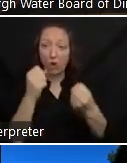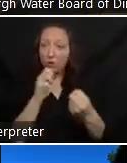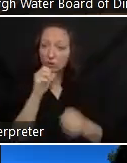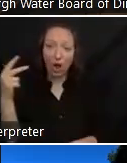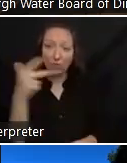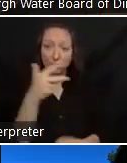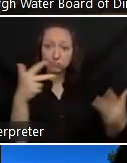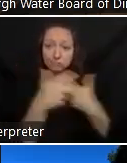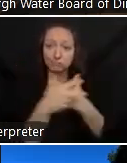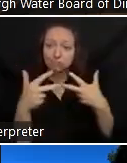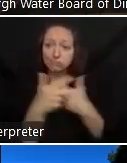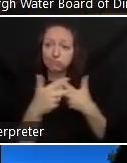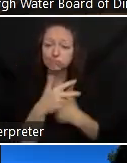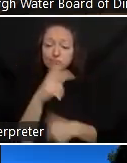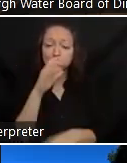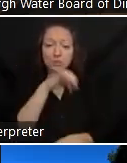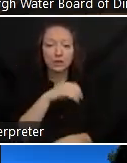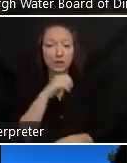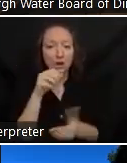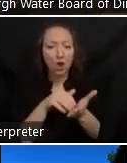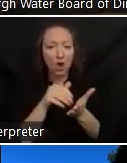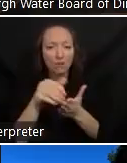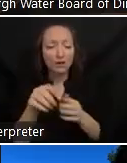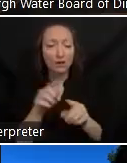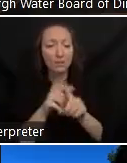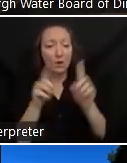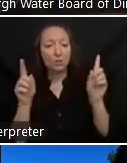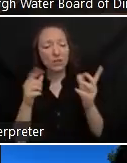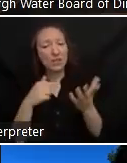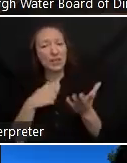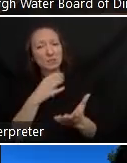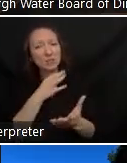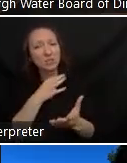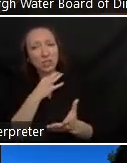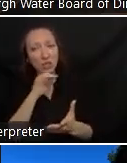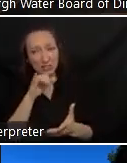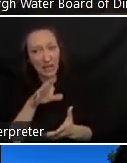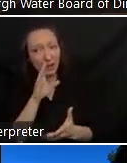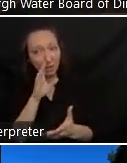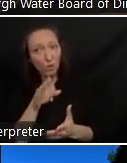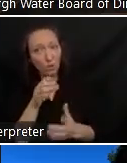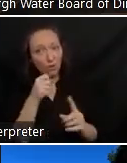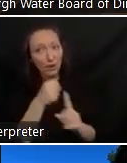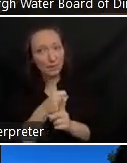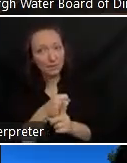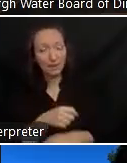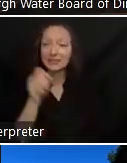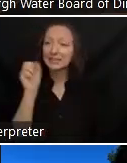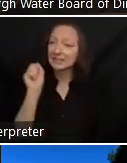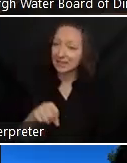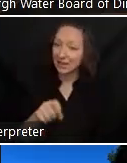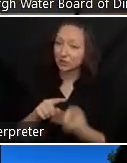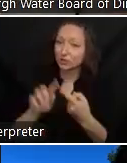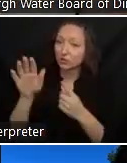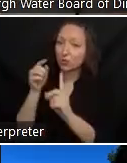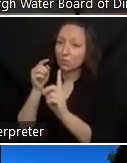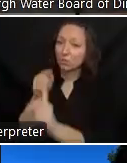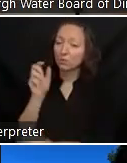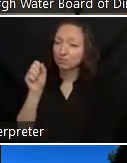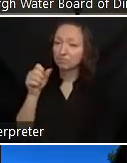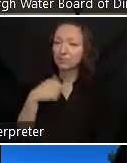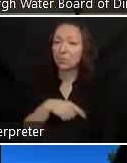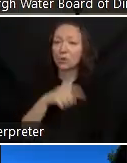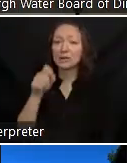affect the priority system, but where rubber hits the road, does that have any? It does have an effect. Yeah, to your point, we do have to ensure that